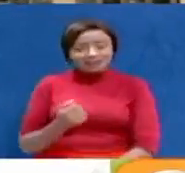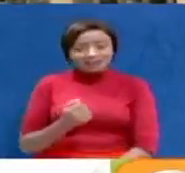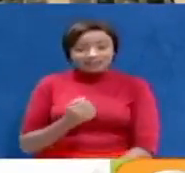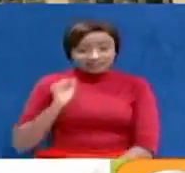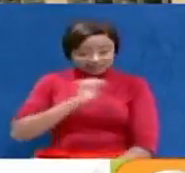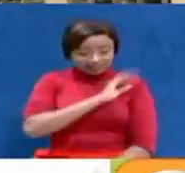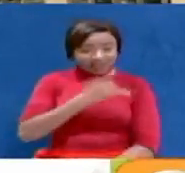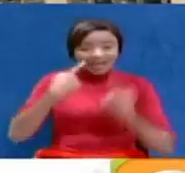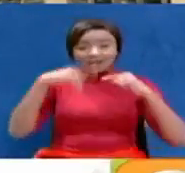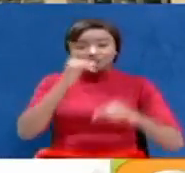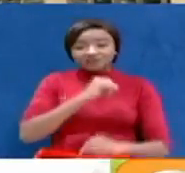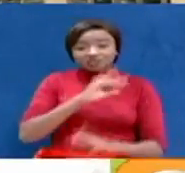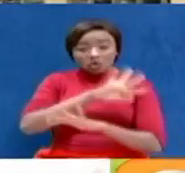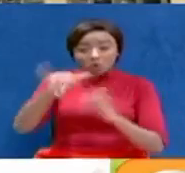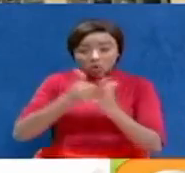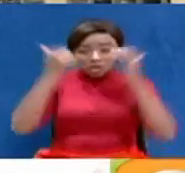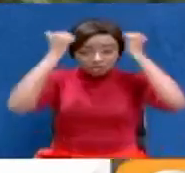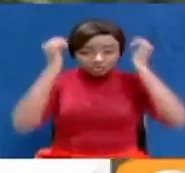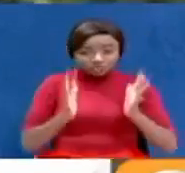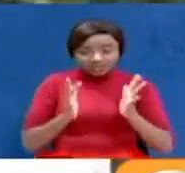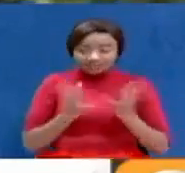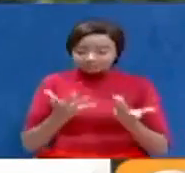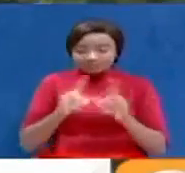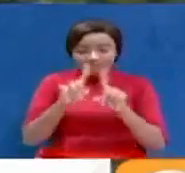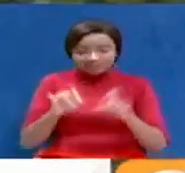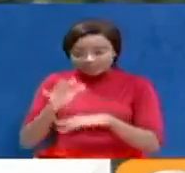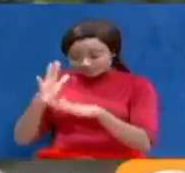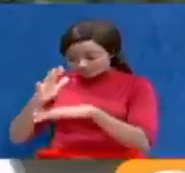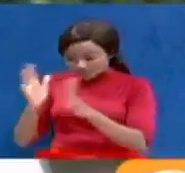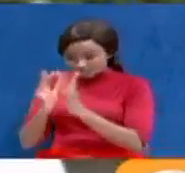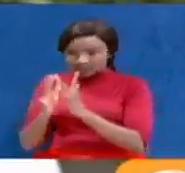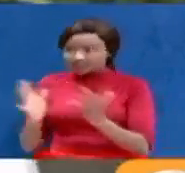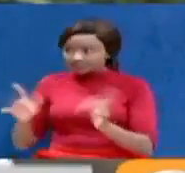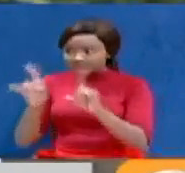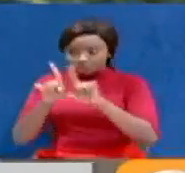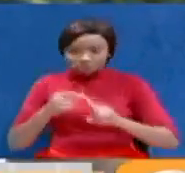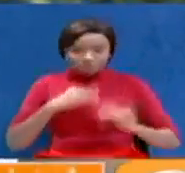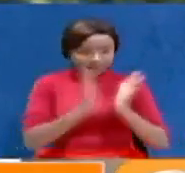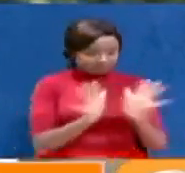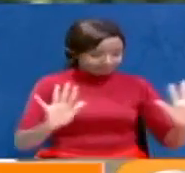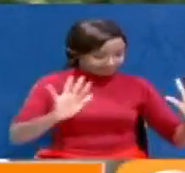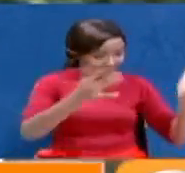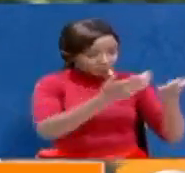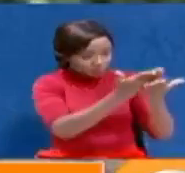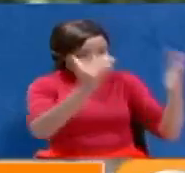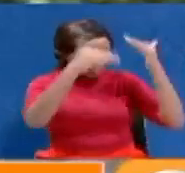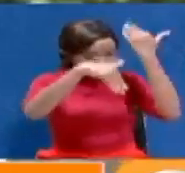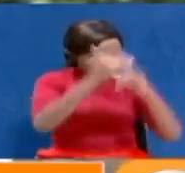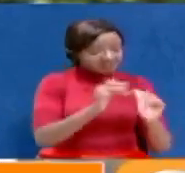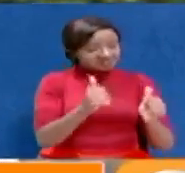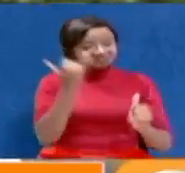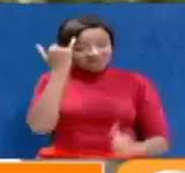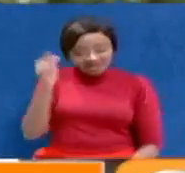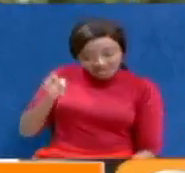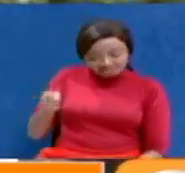5th that all students in the university write their papers online. We would like to congratulate the universities also for coming up with this noble idea of online classes,